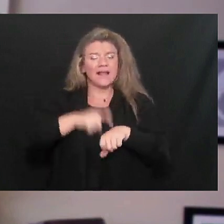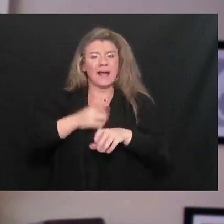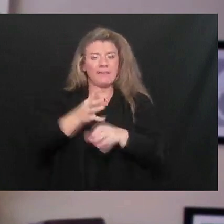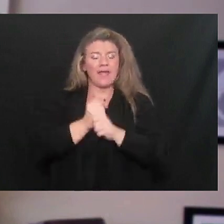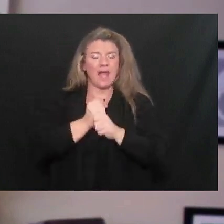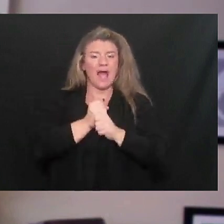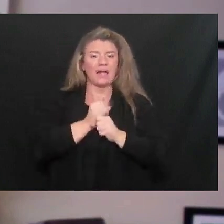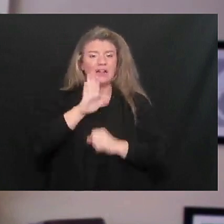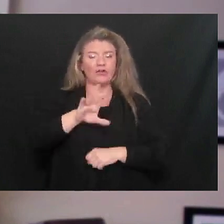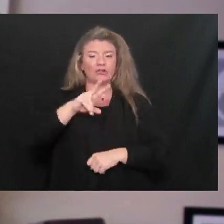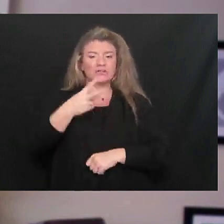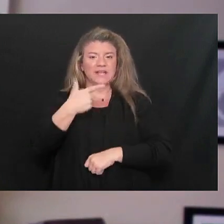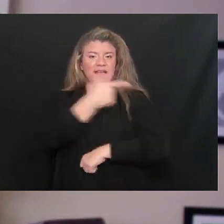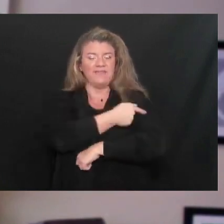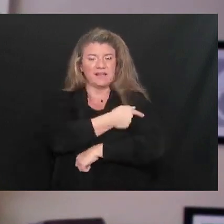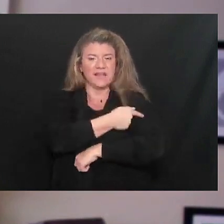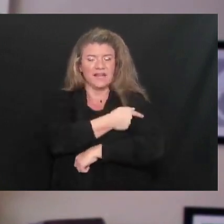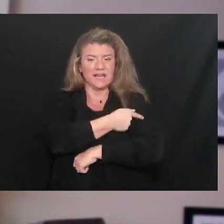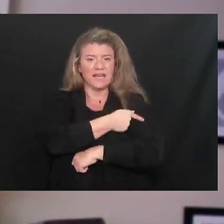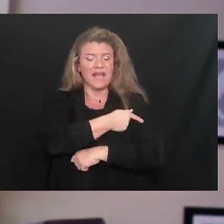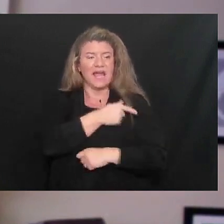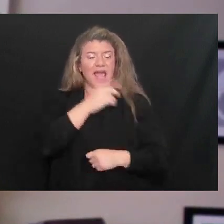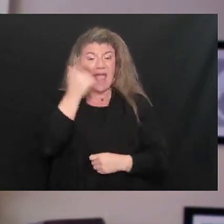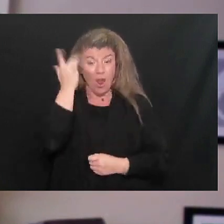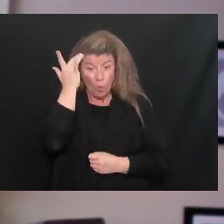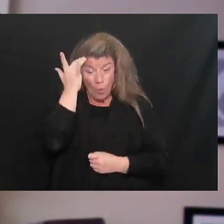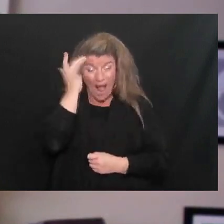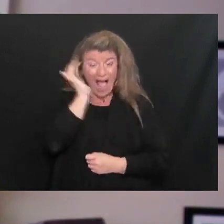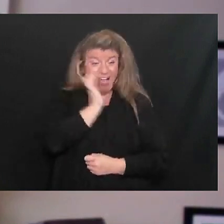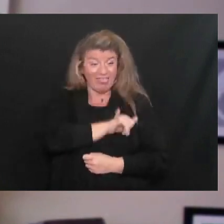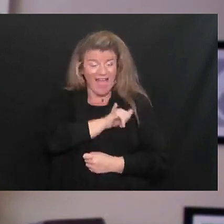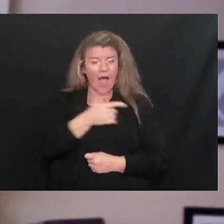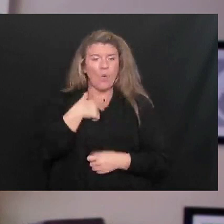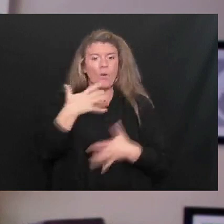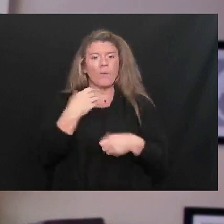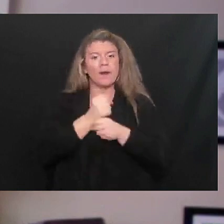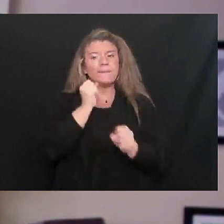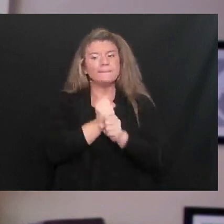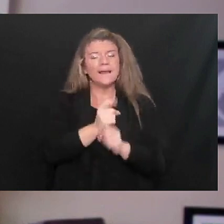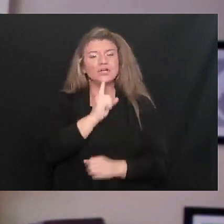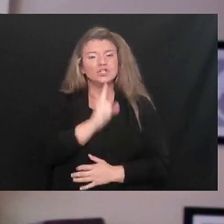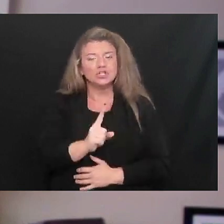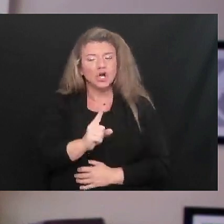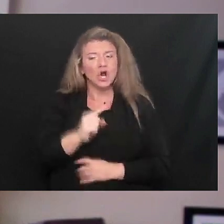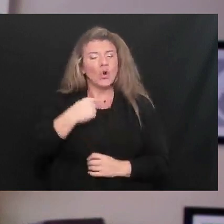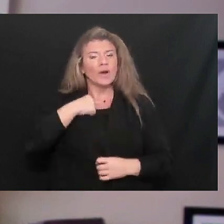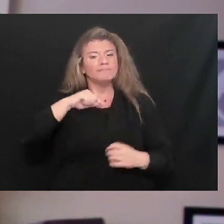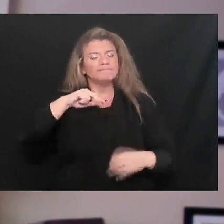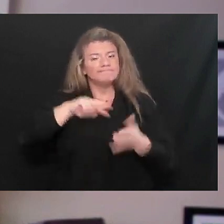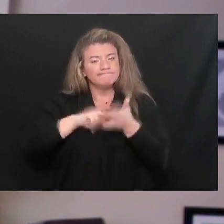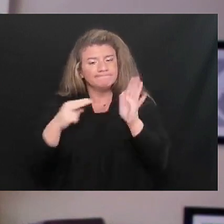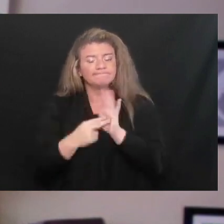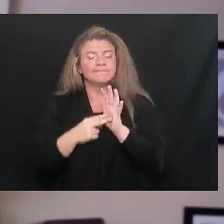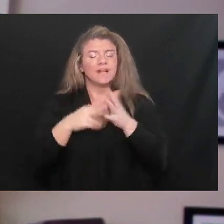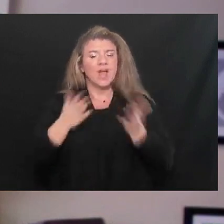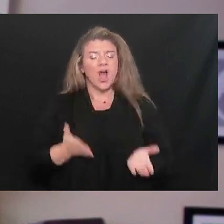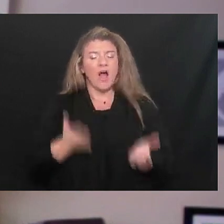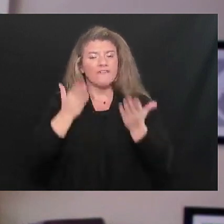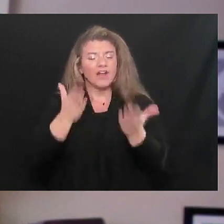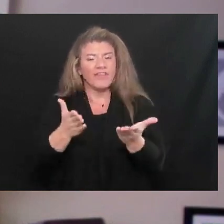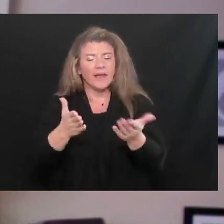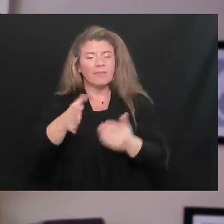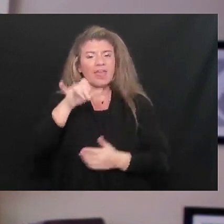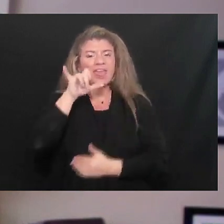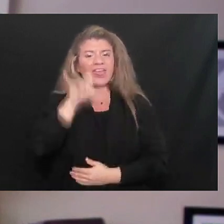were vaccinated. And because of that, we want to be really, really intentional about offering them